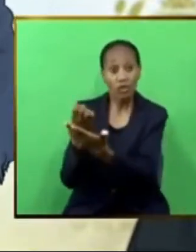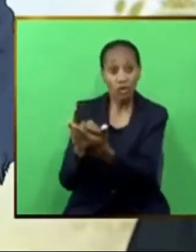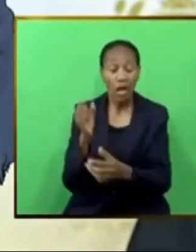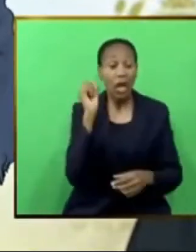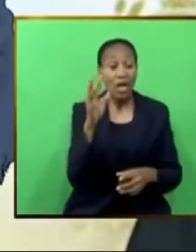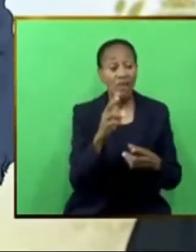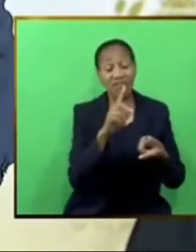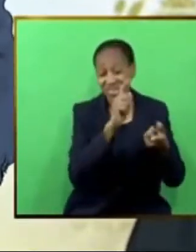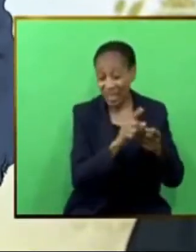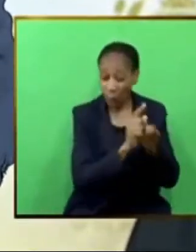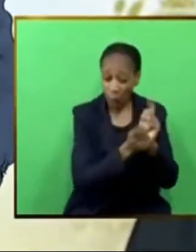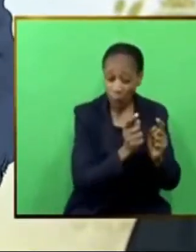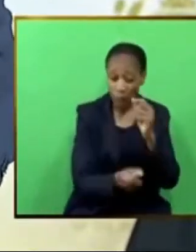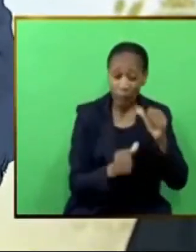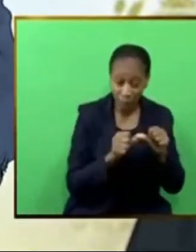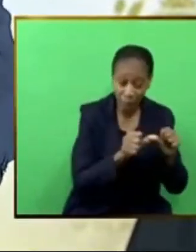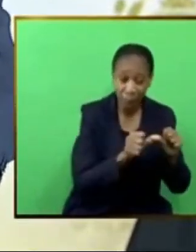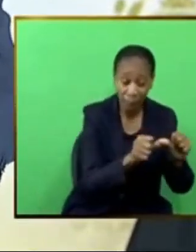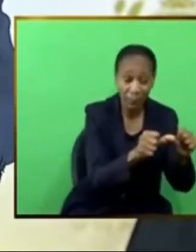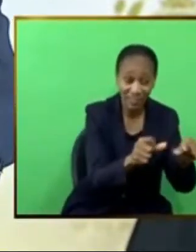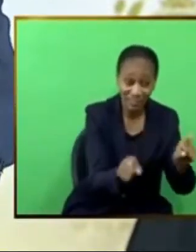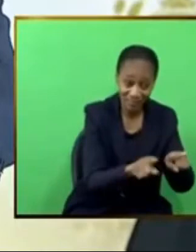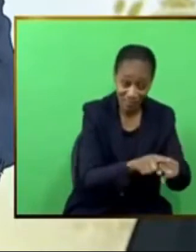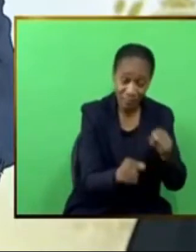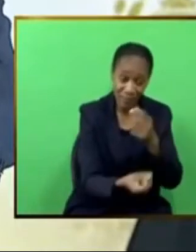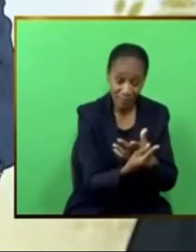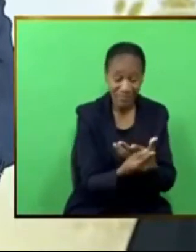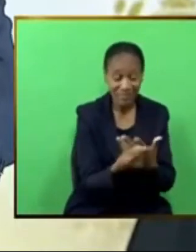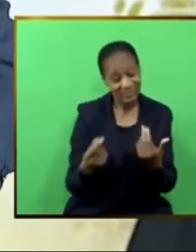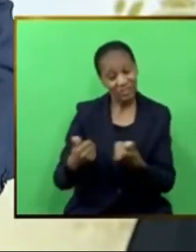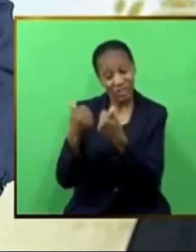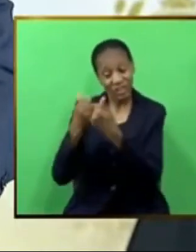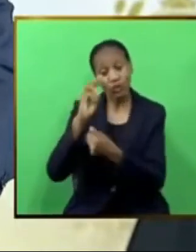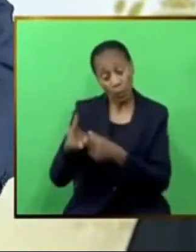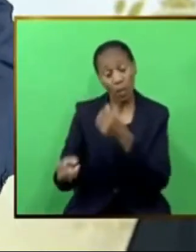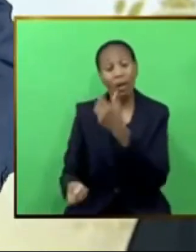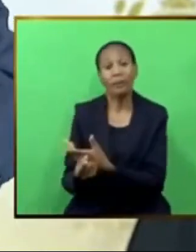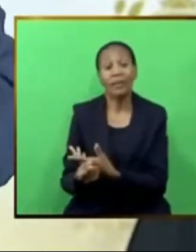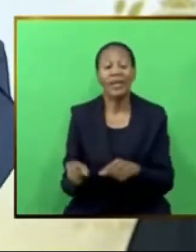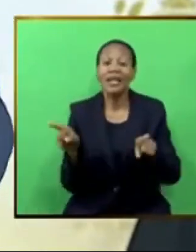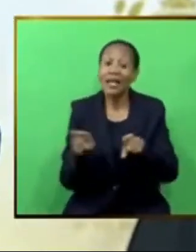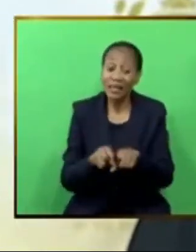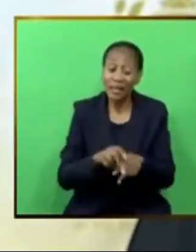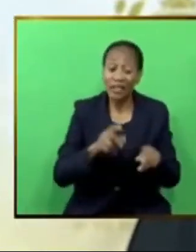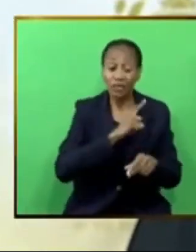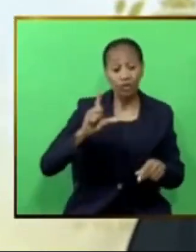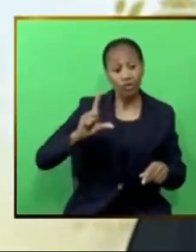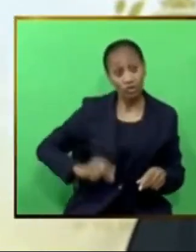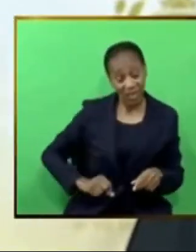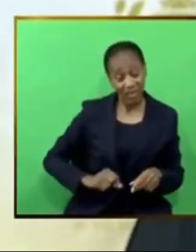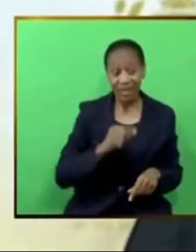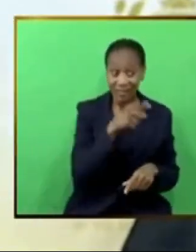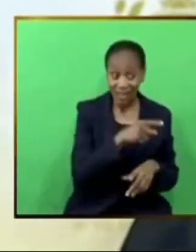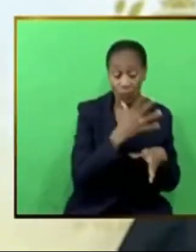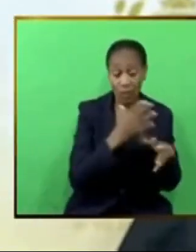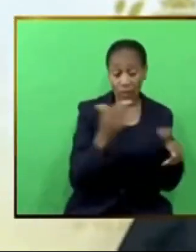in the Middle East escalates, and if growth falters in China, the country's largest trading